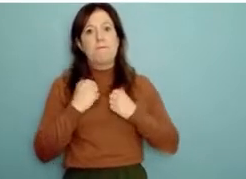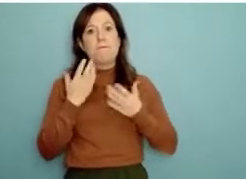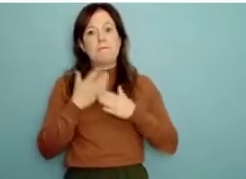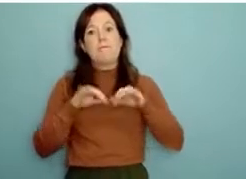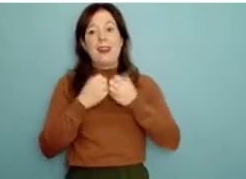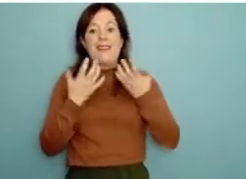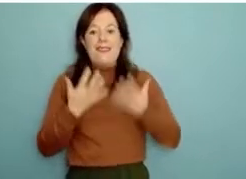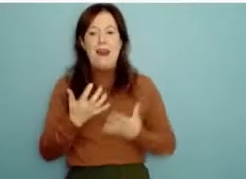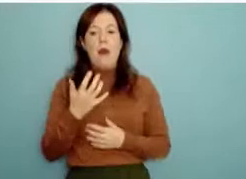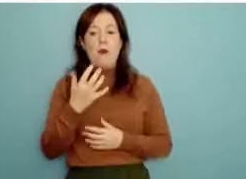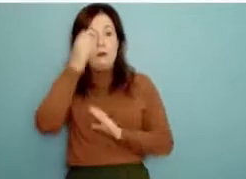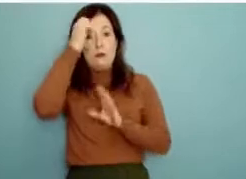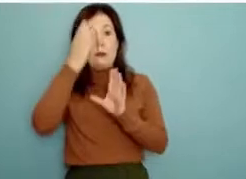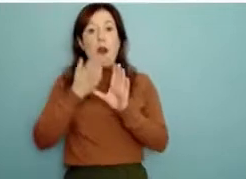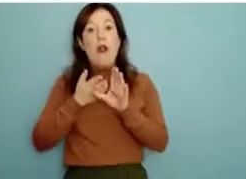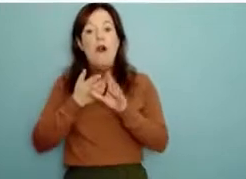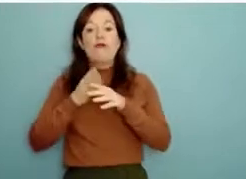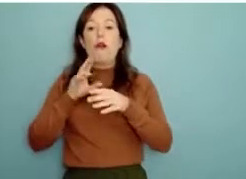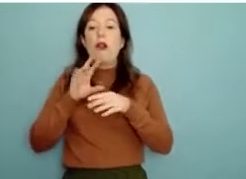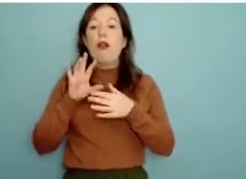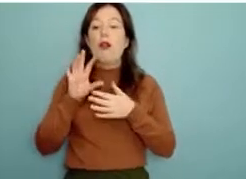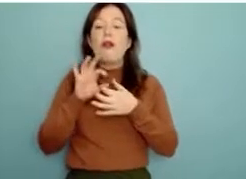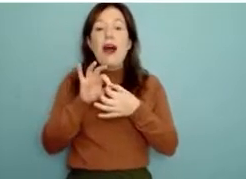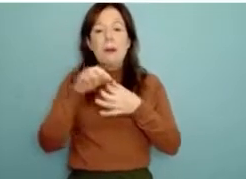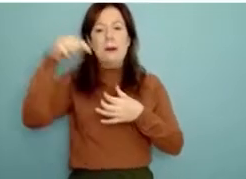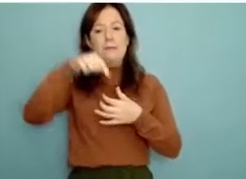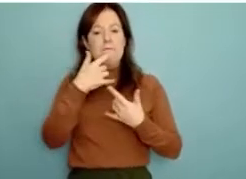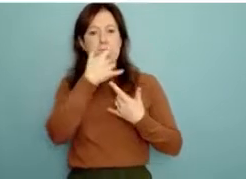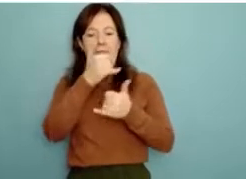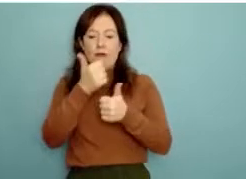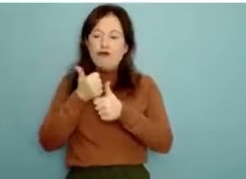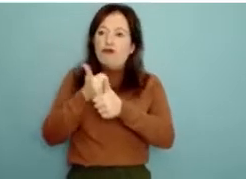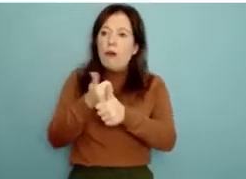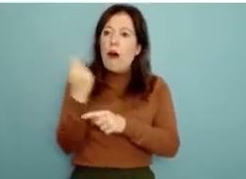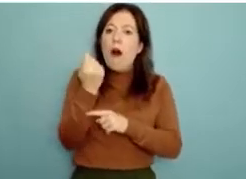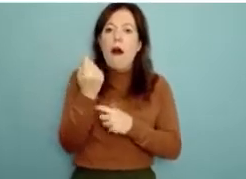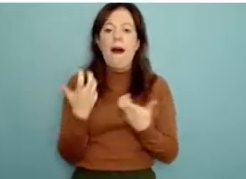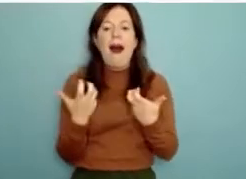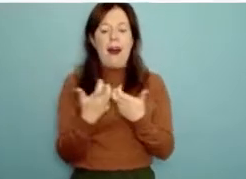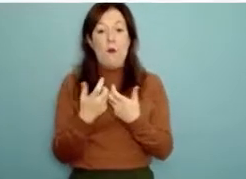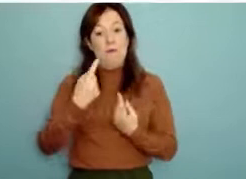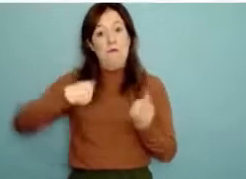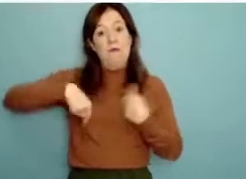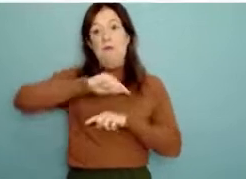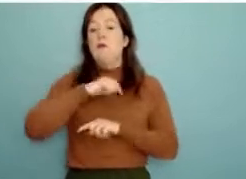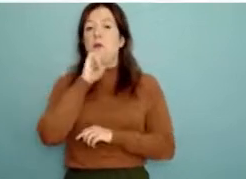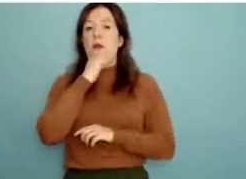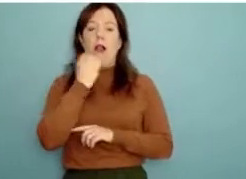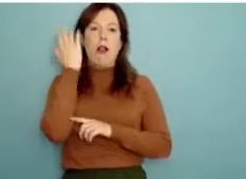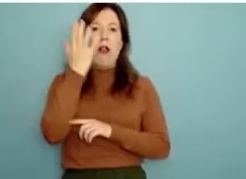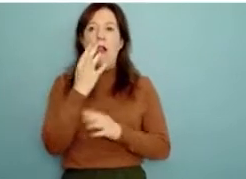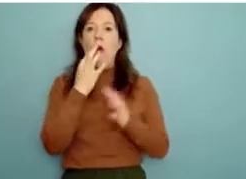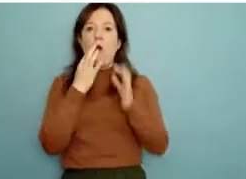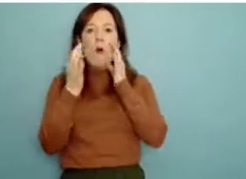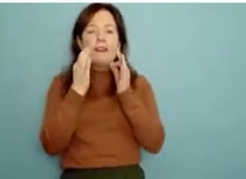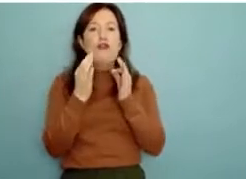in Psychological Therapies? By this title, we're really thinking particularly about the use of questionnaires in